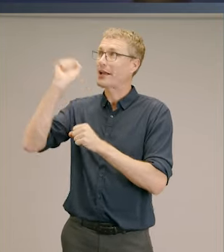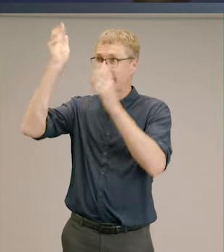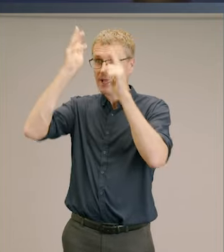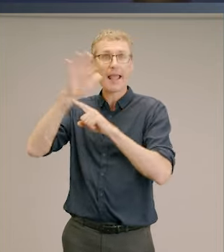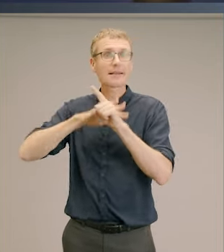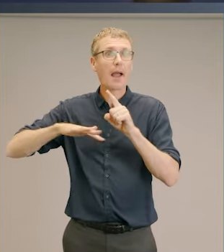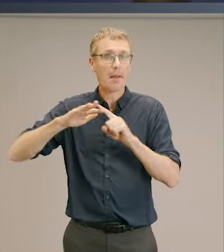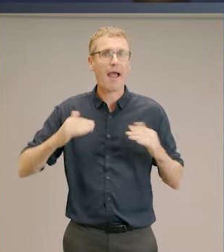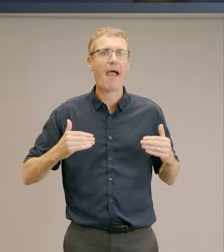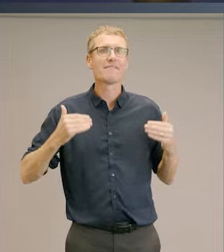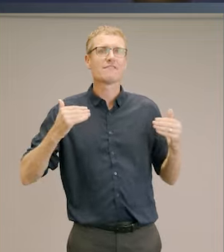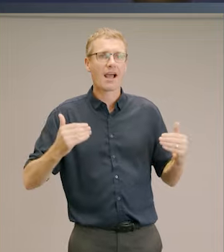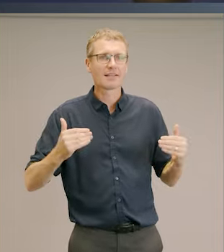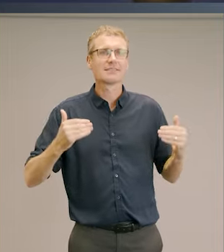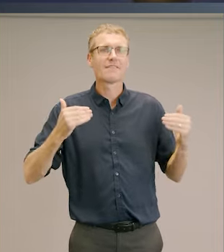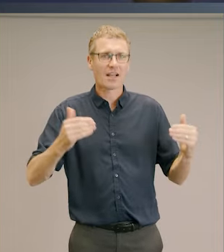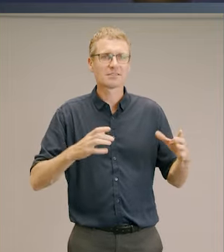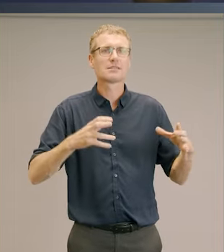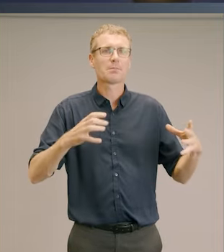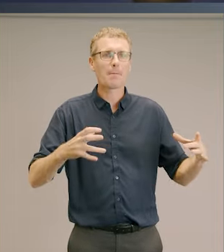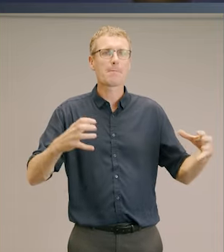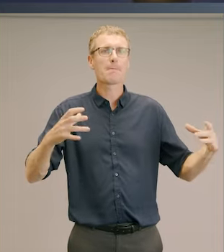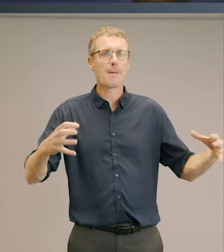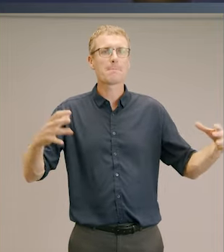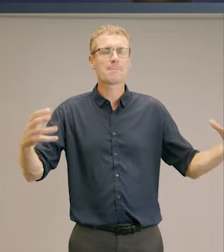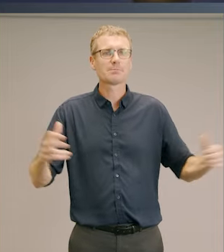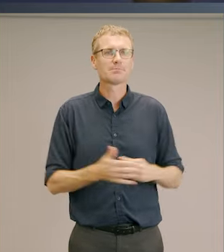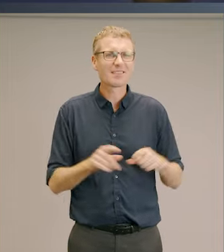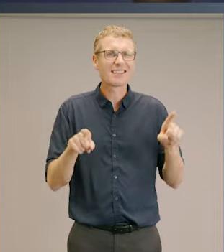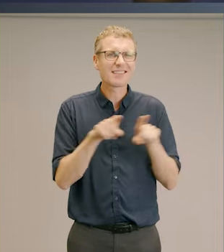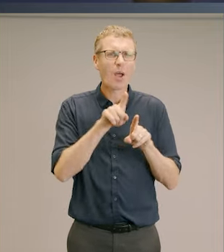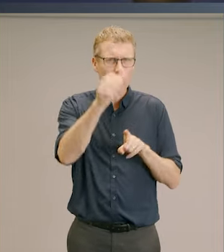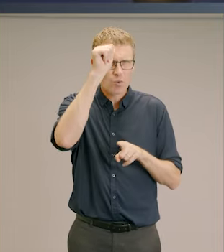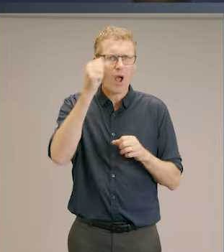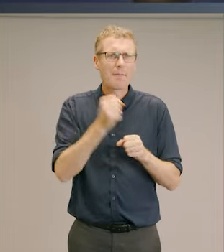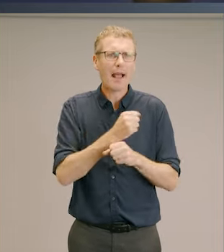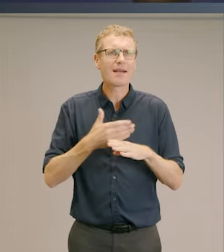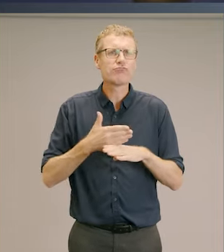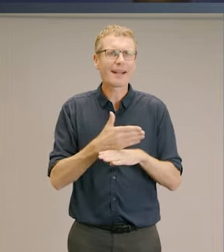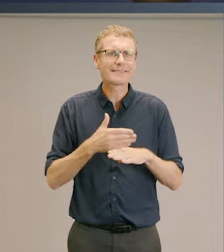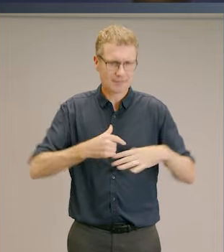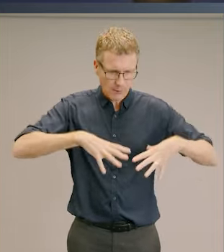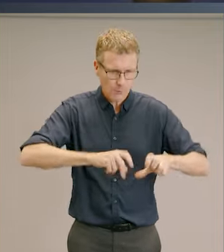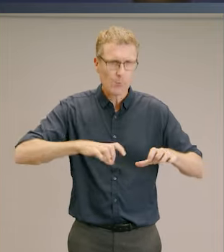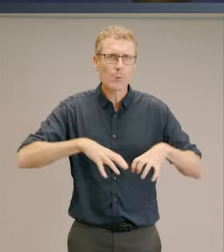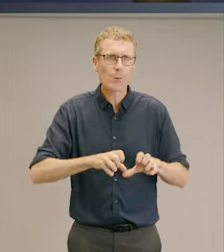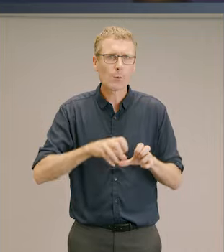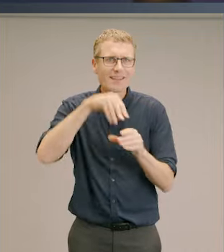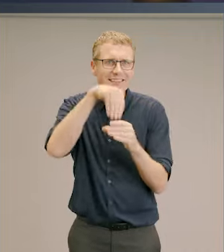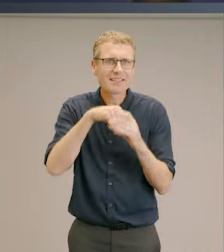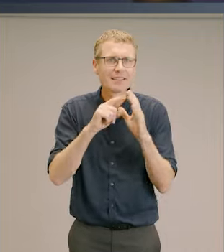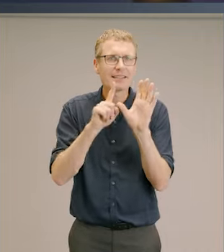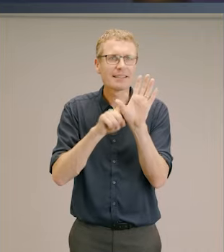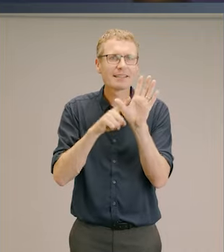said, the kingdom of God is advancing. And we won't necessarily see it. It's like yeast in a batch of dough. It will